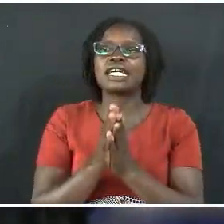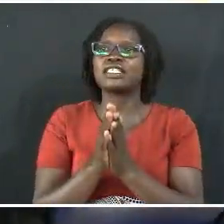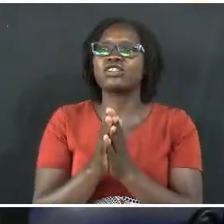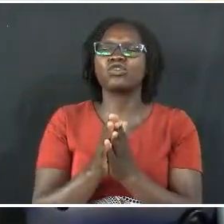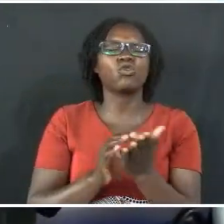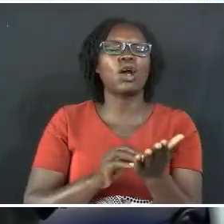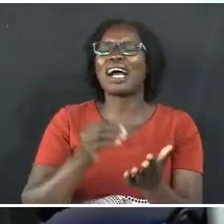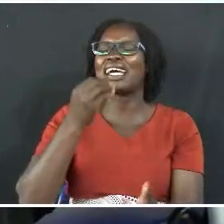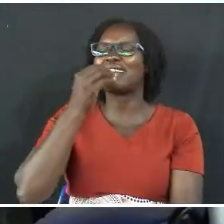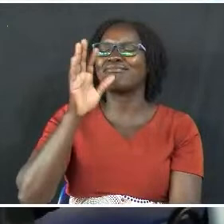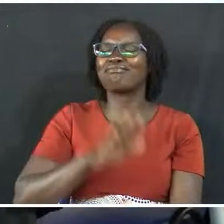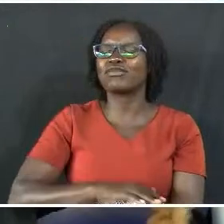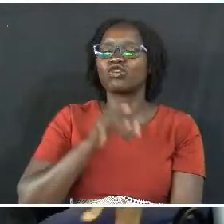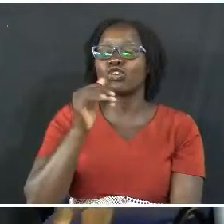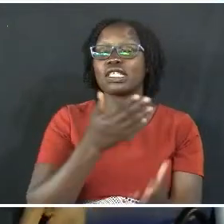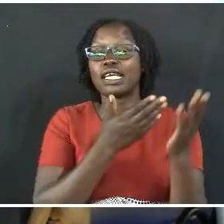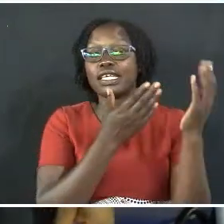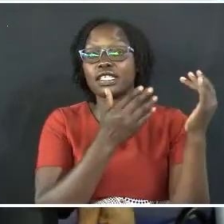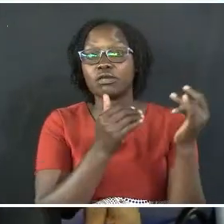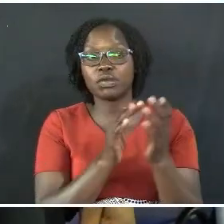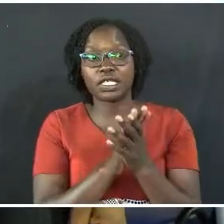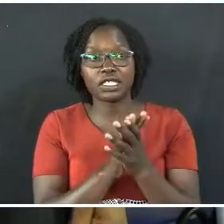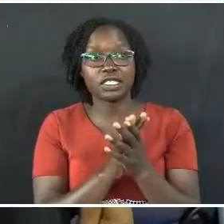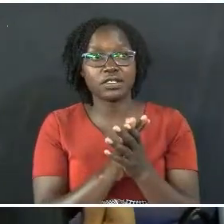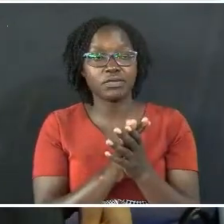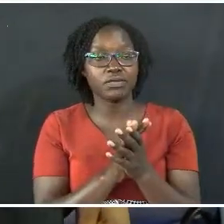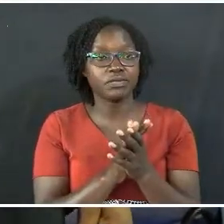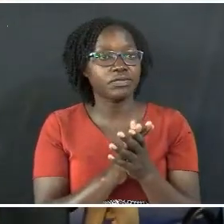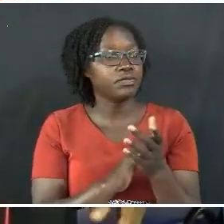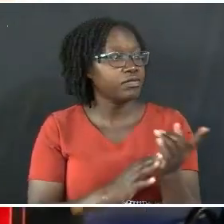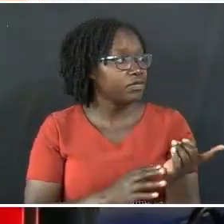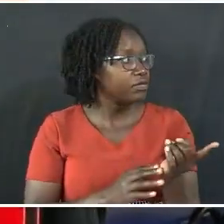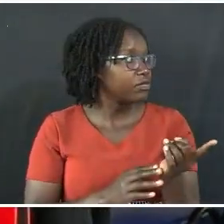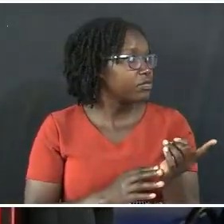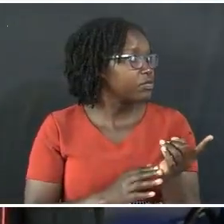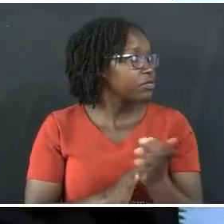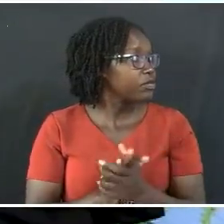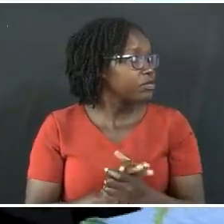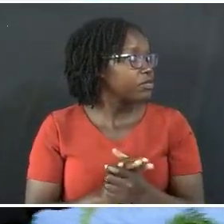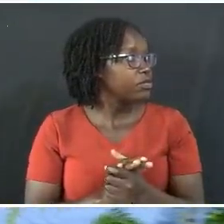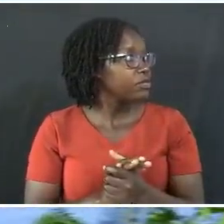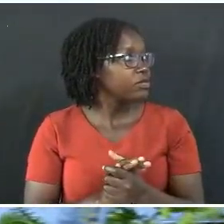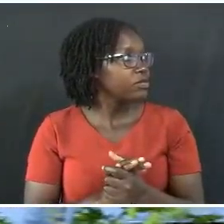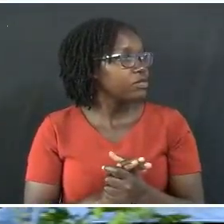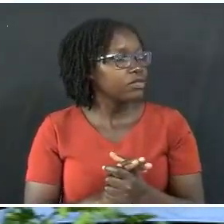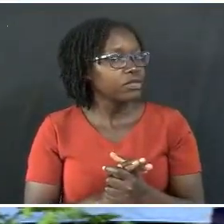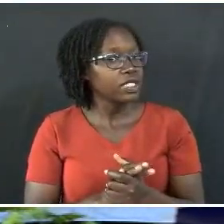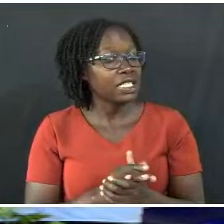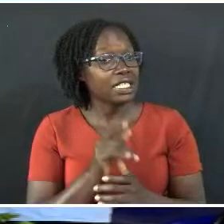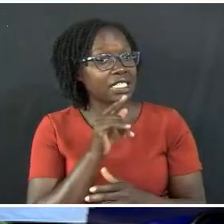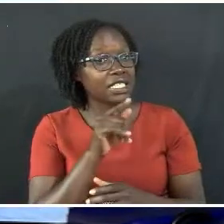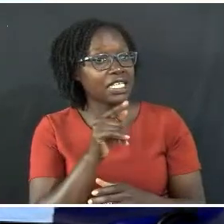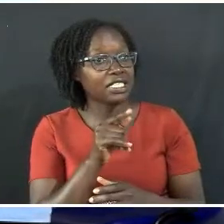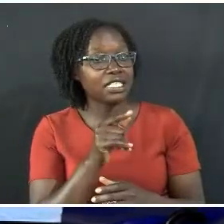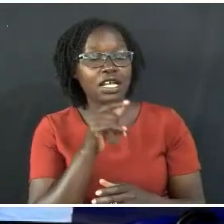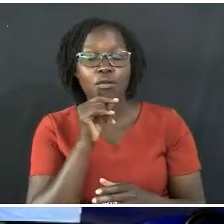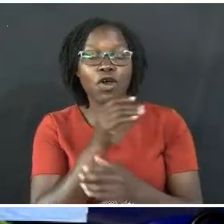written off. This one will not be in heaven. In fact, that